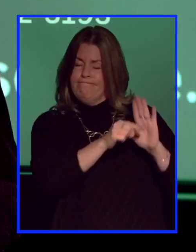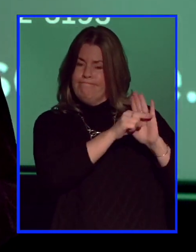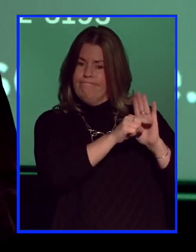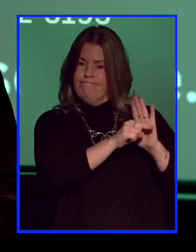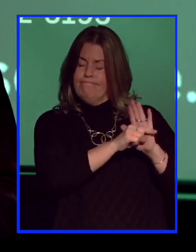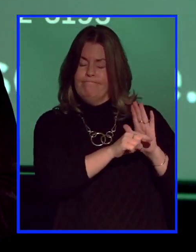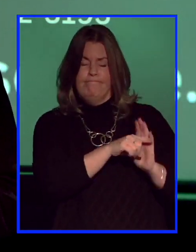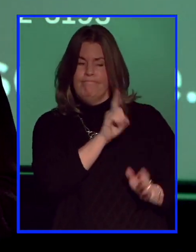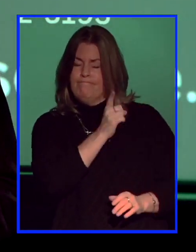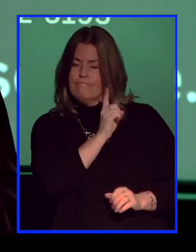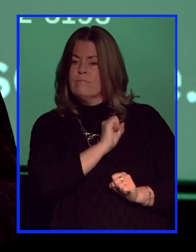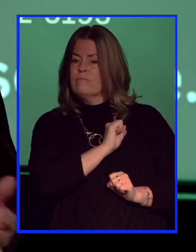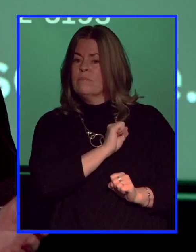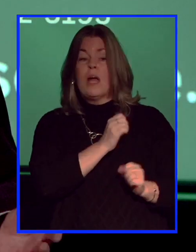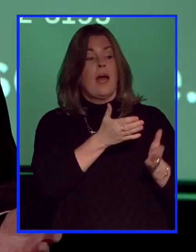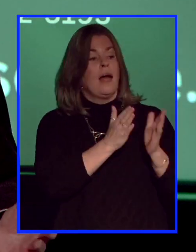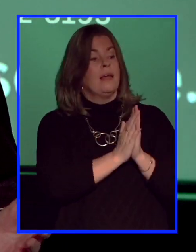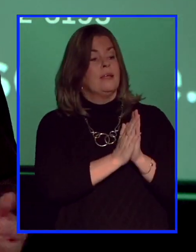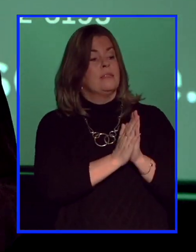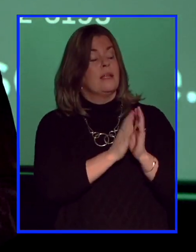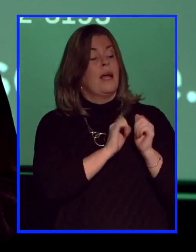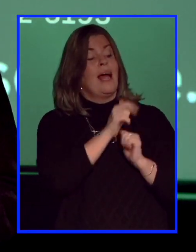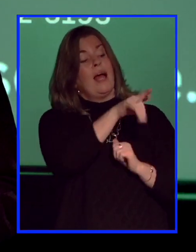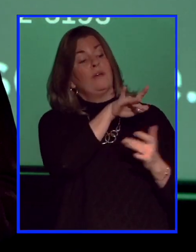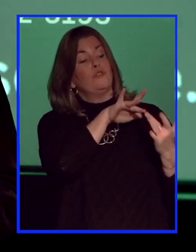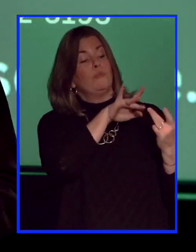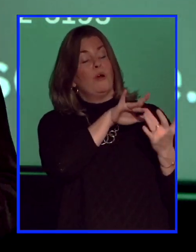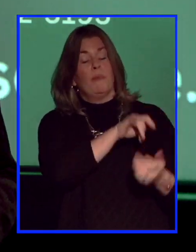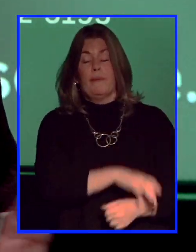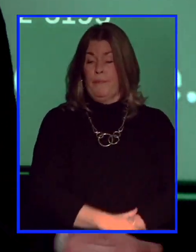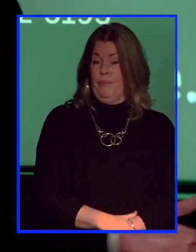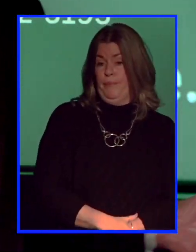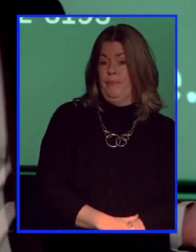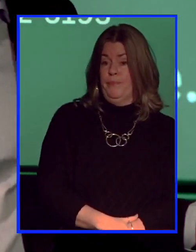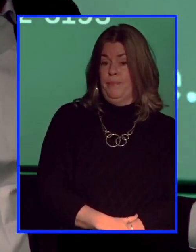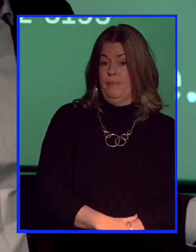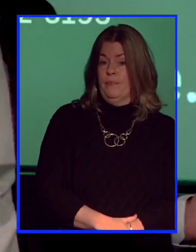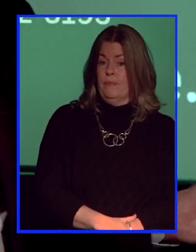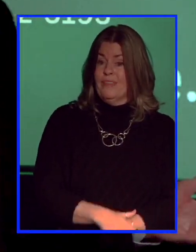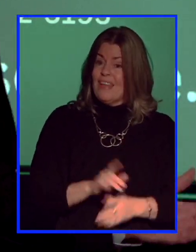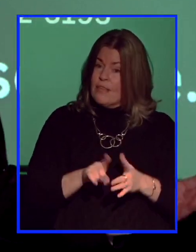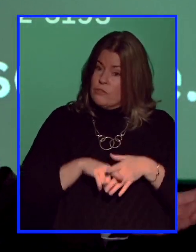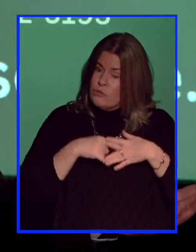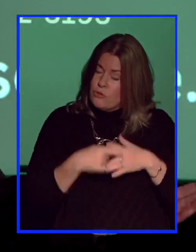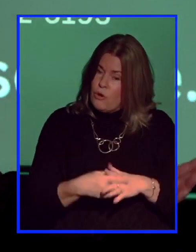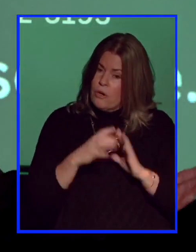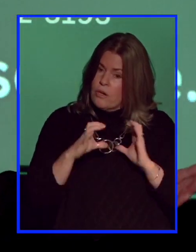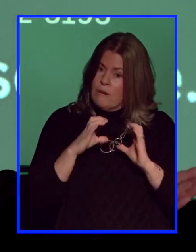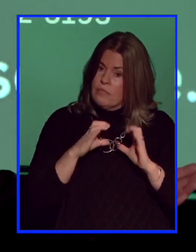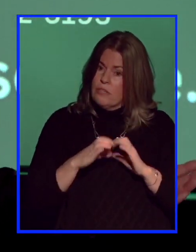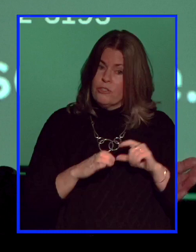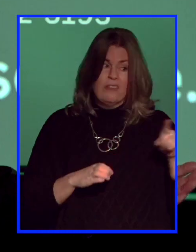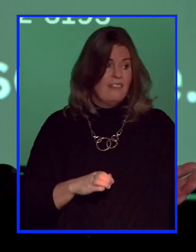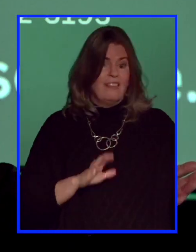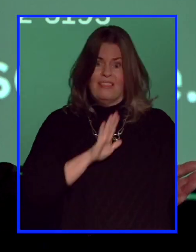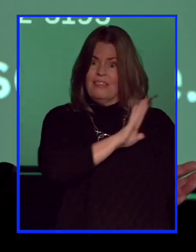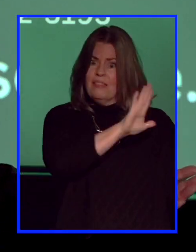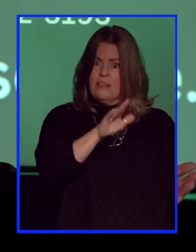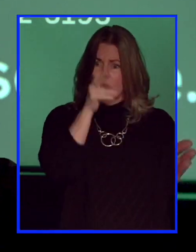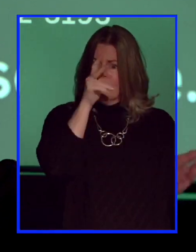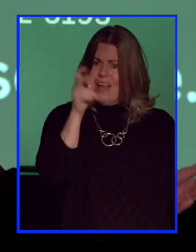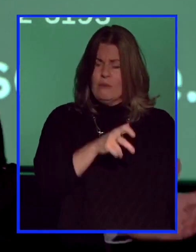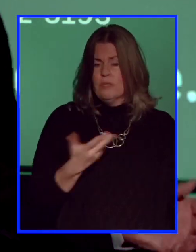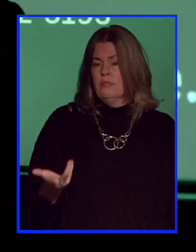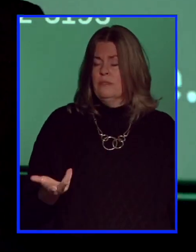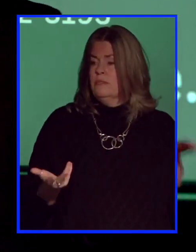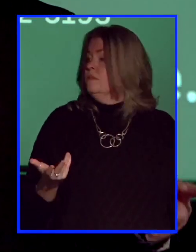let's say. I asked them, how's your broadband? We got in a conversation because their broadband was lousy. You know,